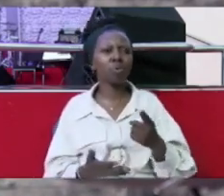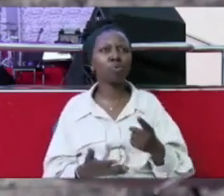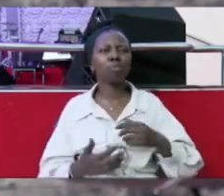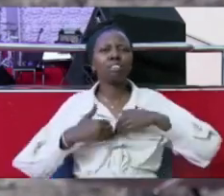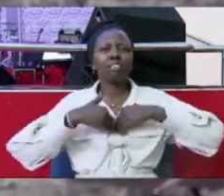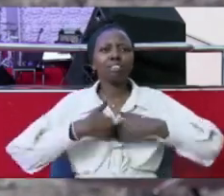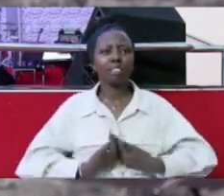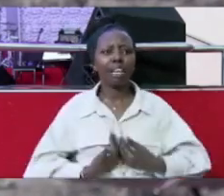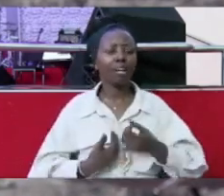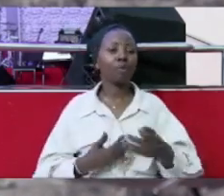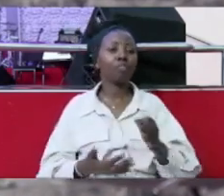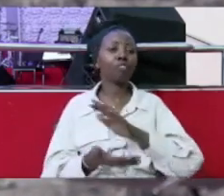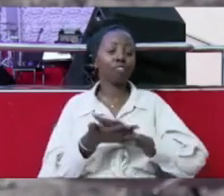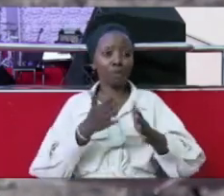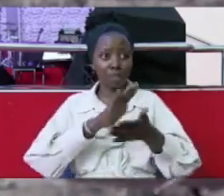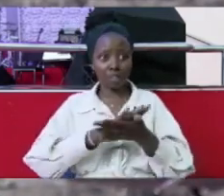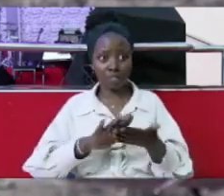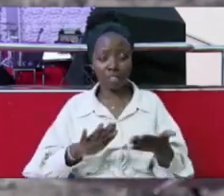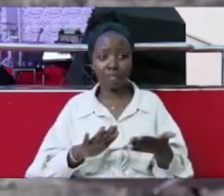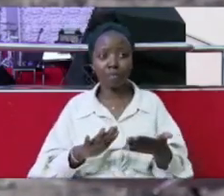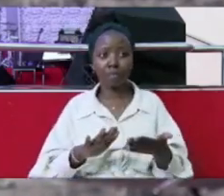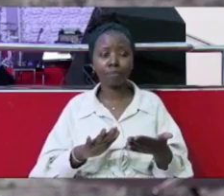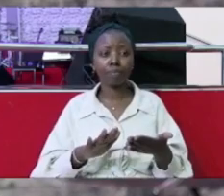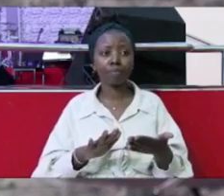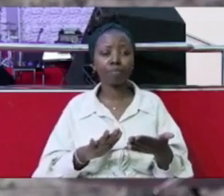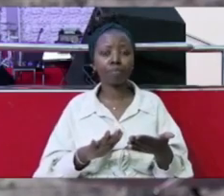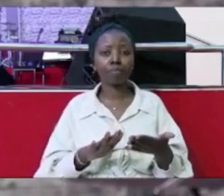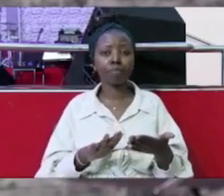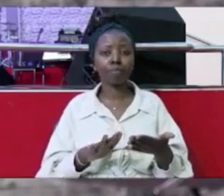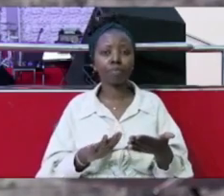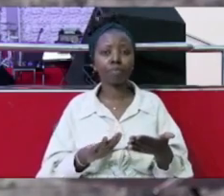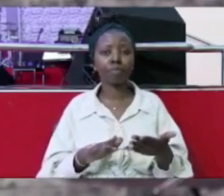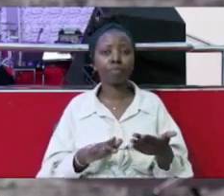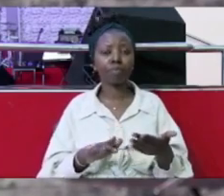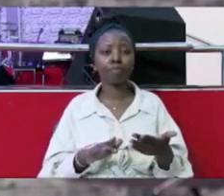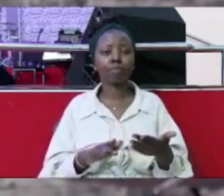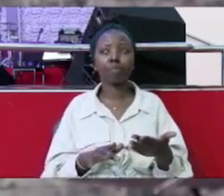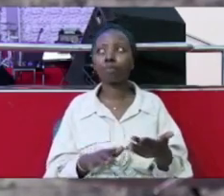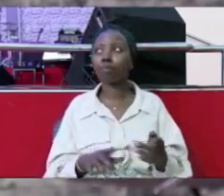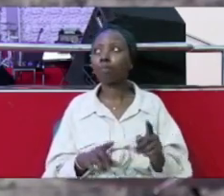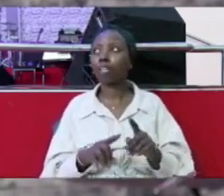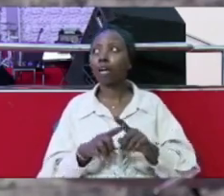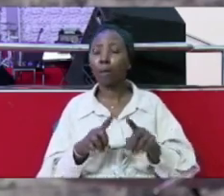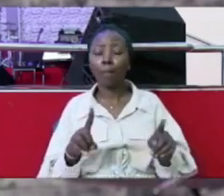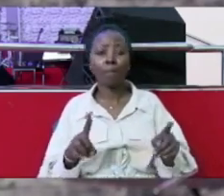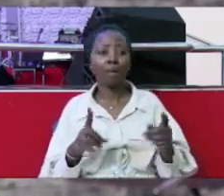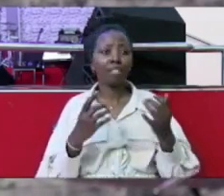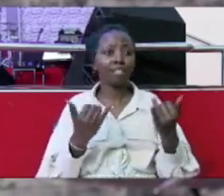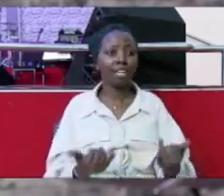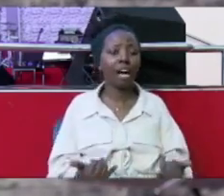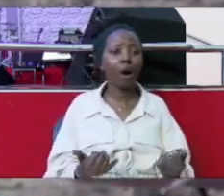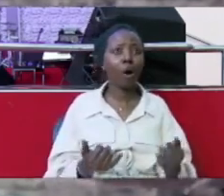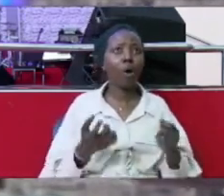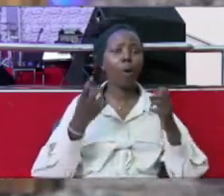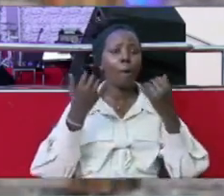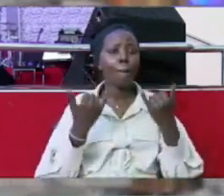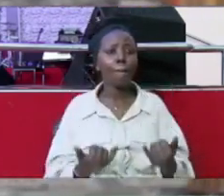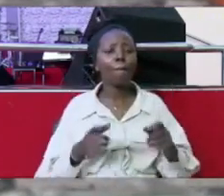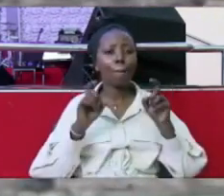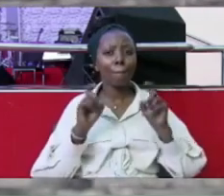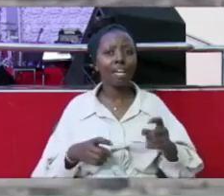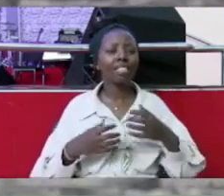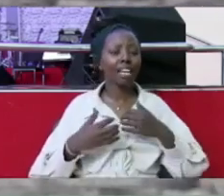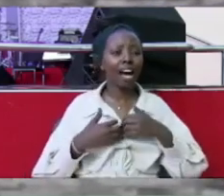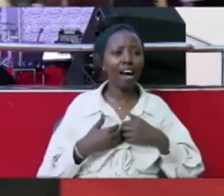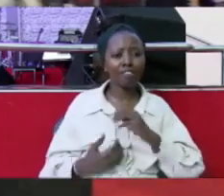watu wengine wanakaa wakirejelea jambo mpaka inakuwa ni vigumu kuwasamehe. At this level you need to cultivate an attitude of forbearance. Wakati